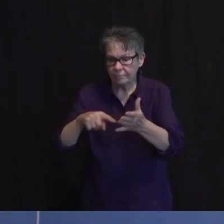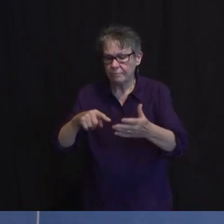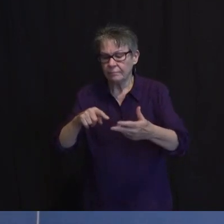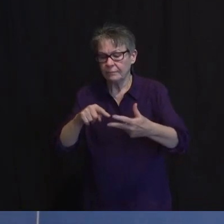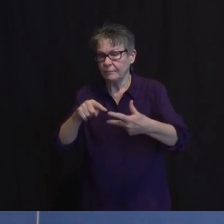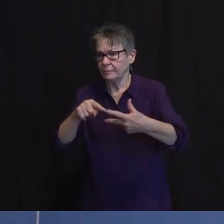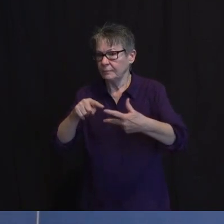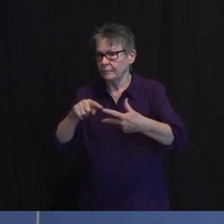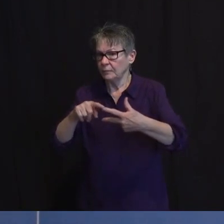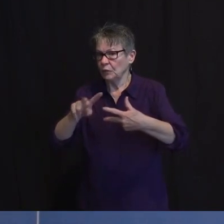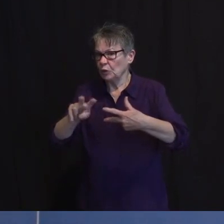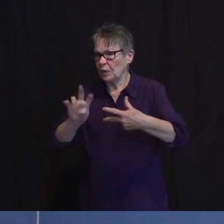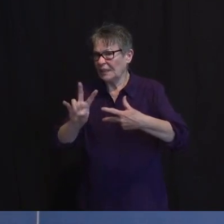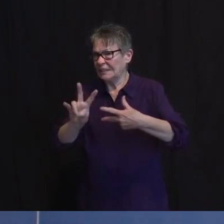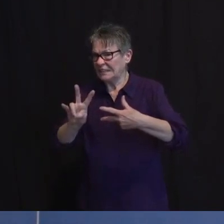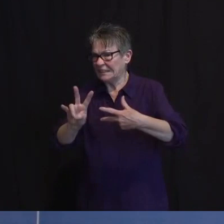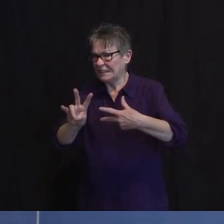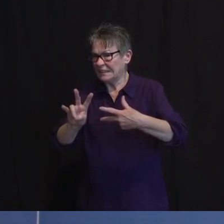in Paramus.